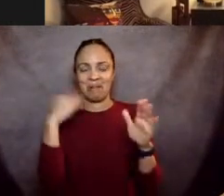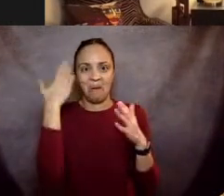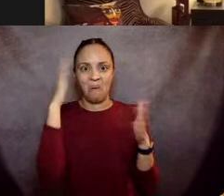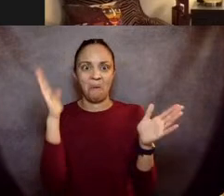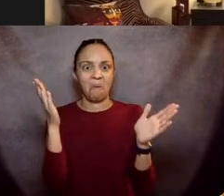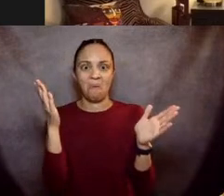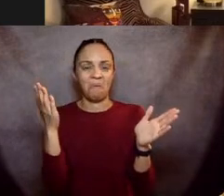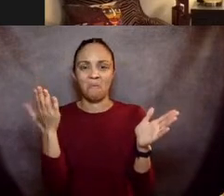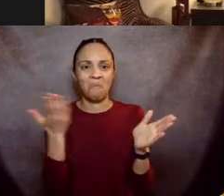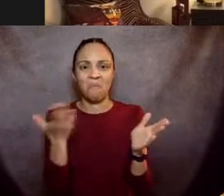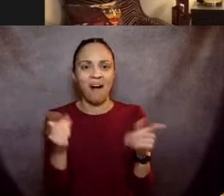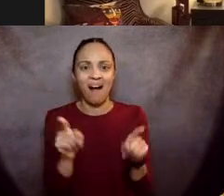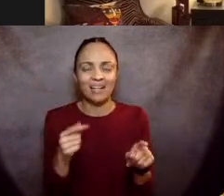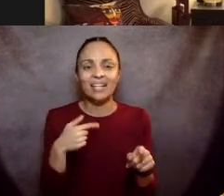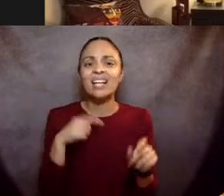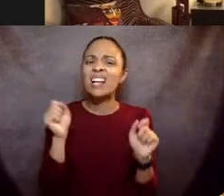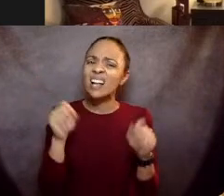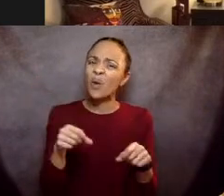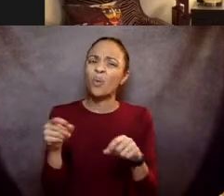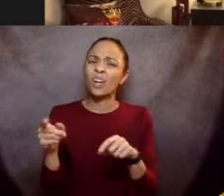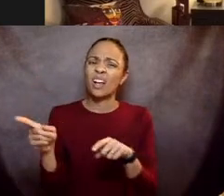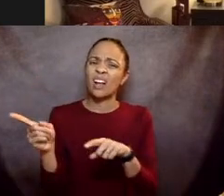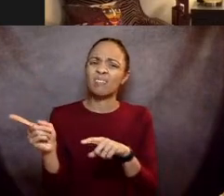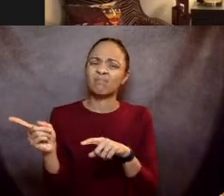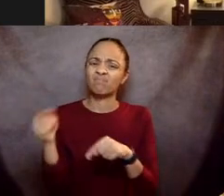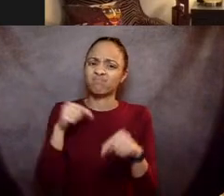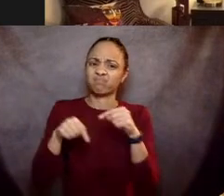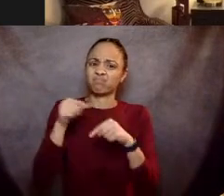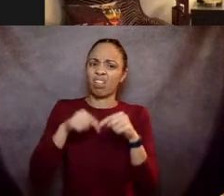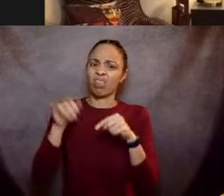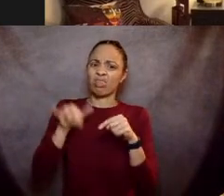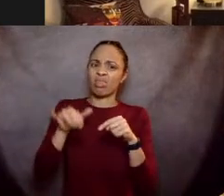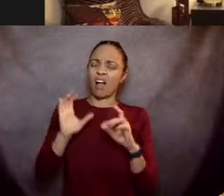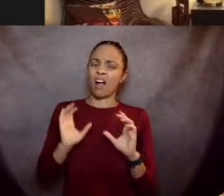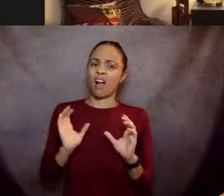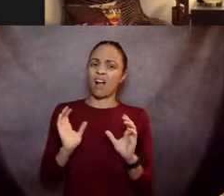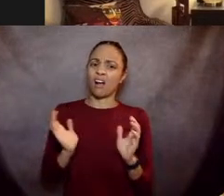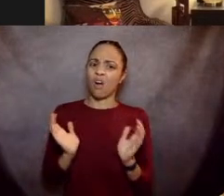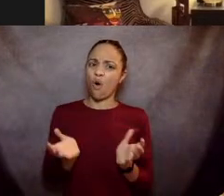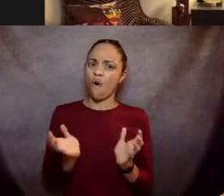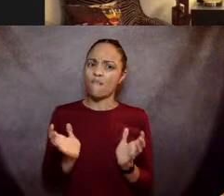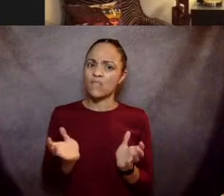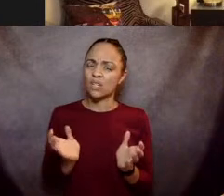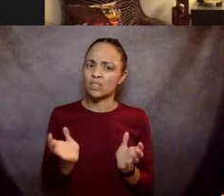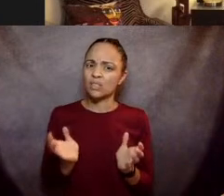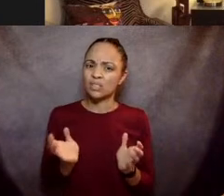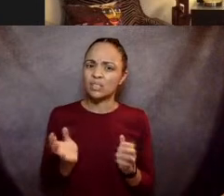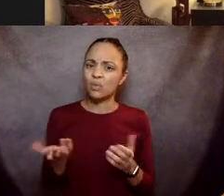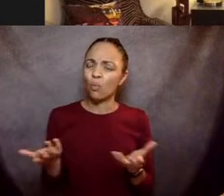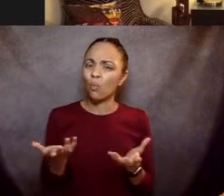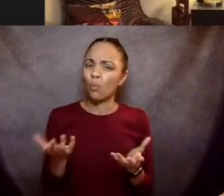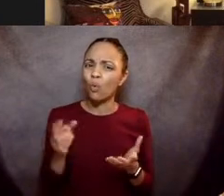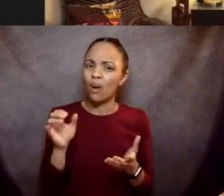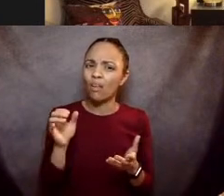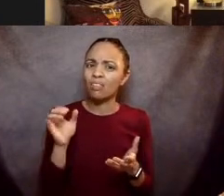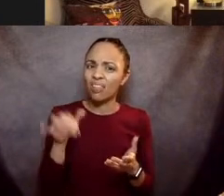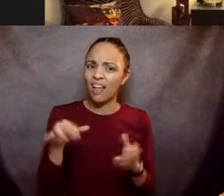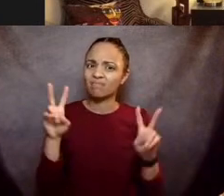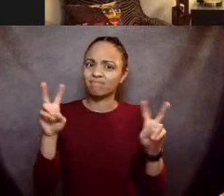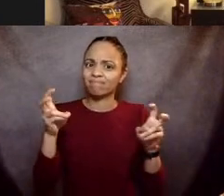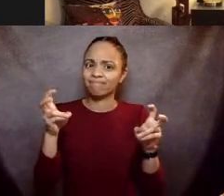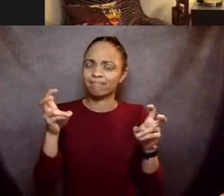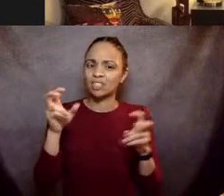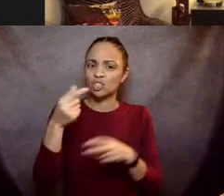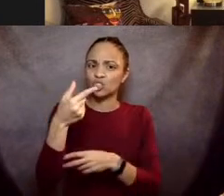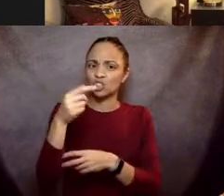can you go back to that conversation? I don't even know what the question is, but I think Dr. Sandra, you